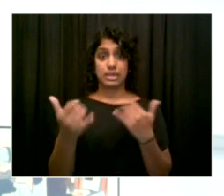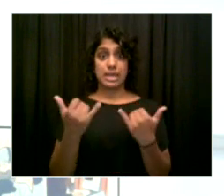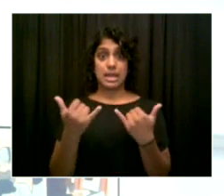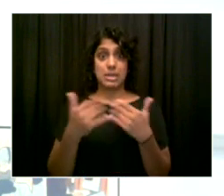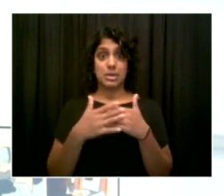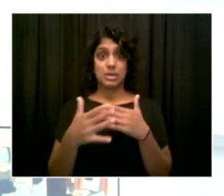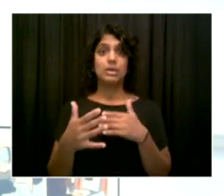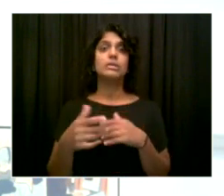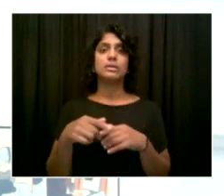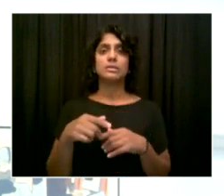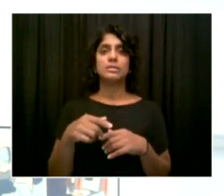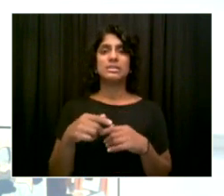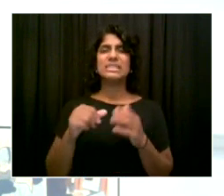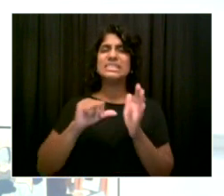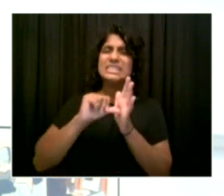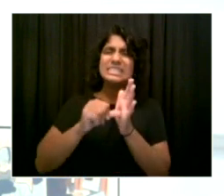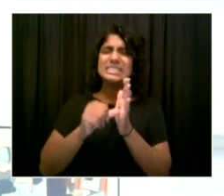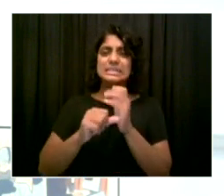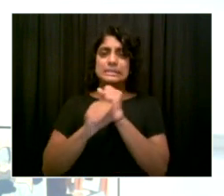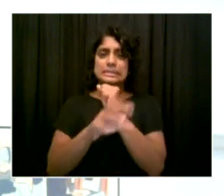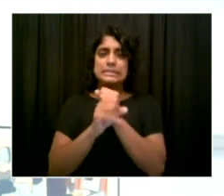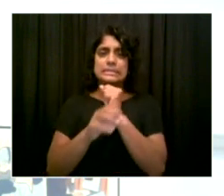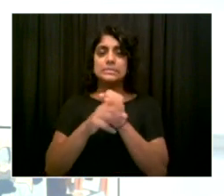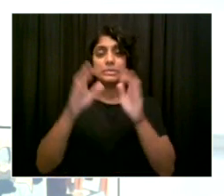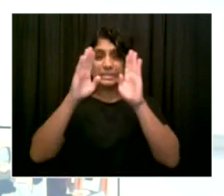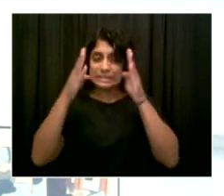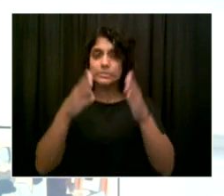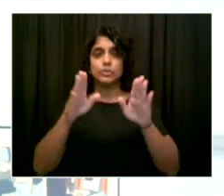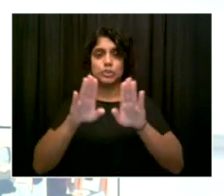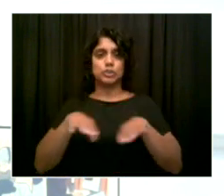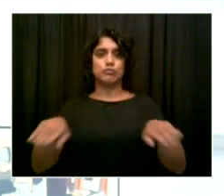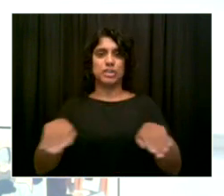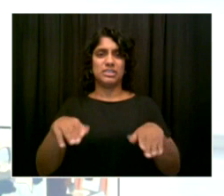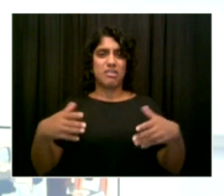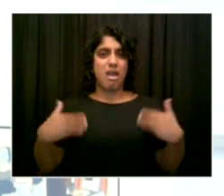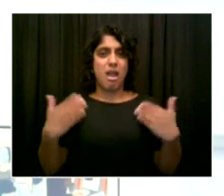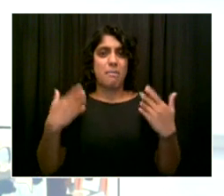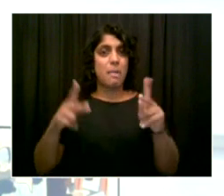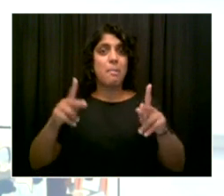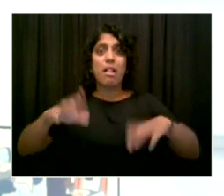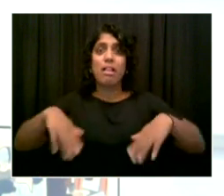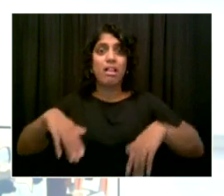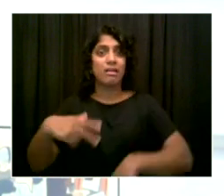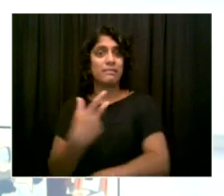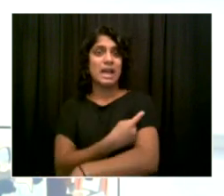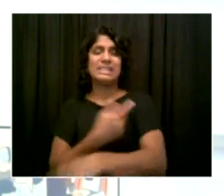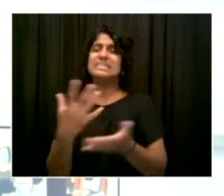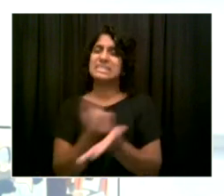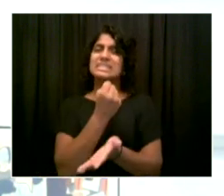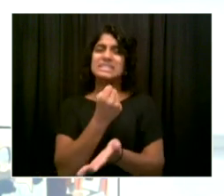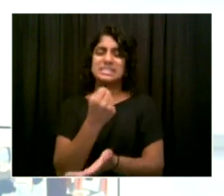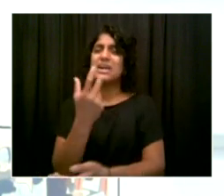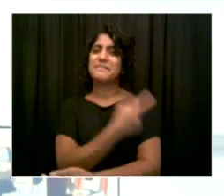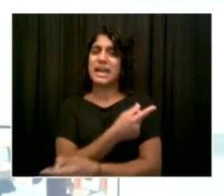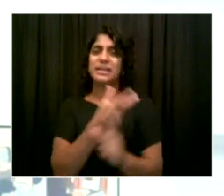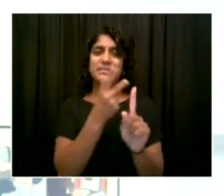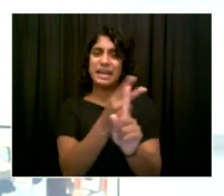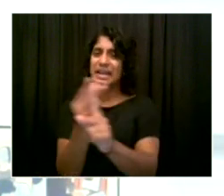that we have to make sure as many people are as protected as possible in the next few weeks. Thank you. Dr. Varma.